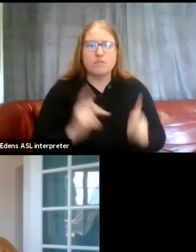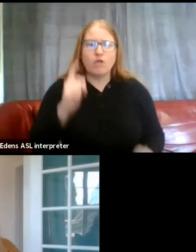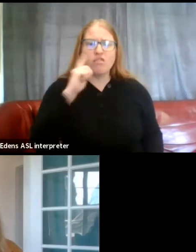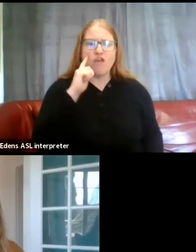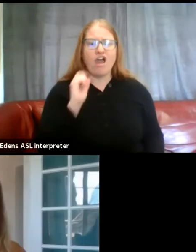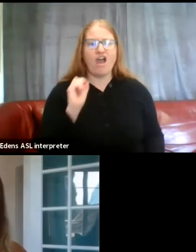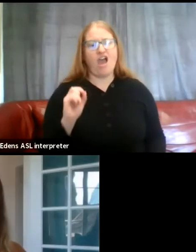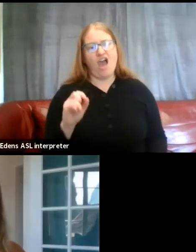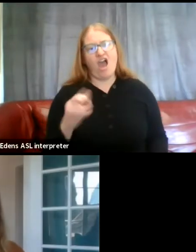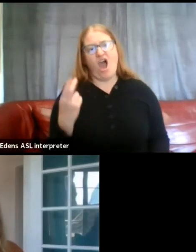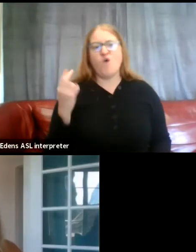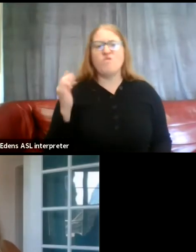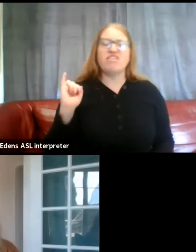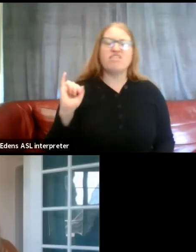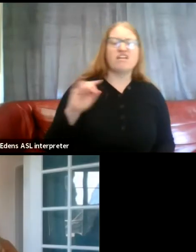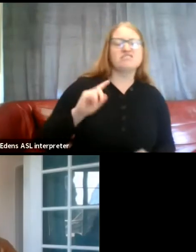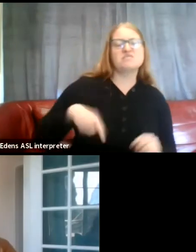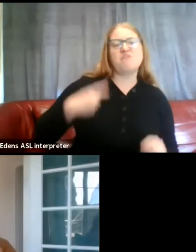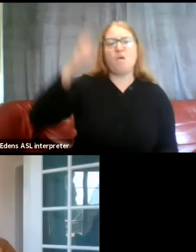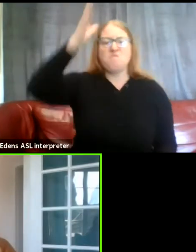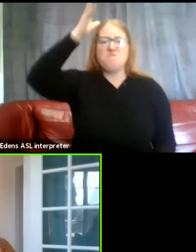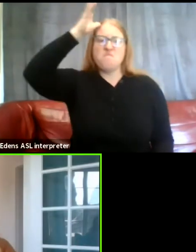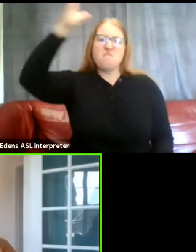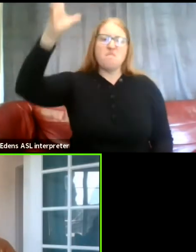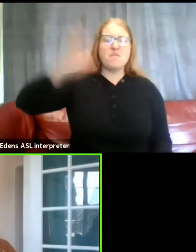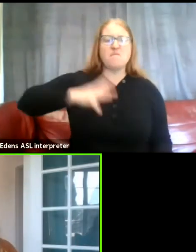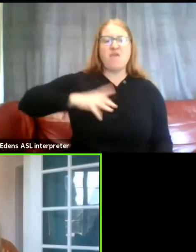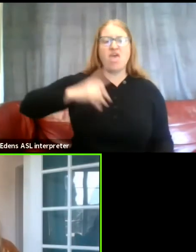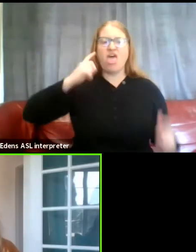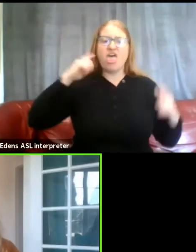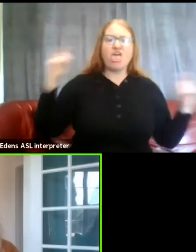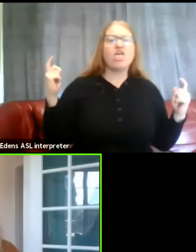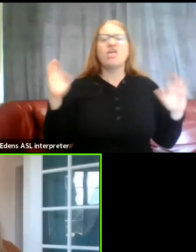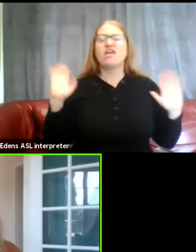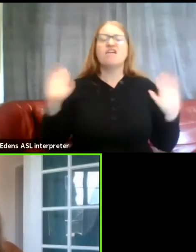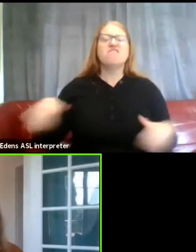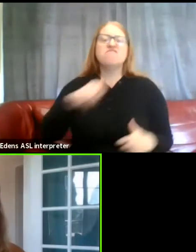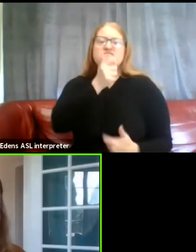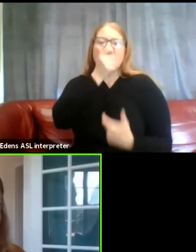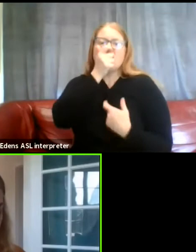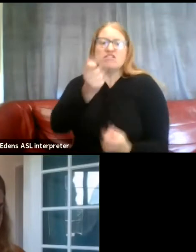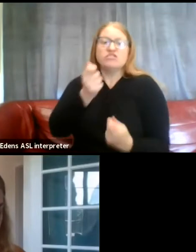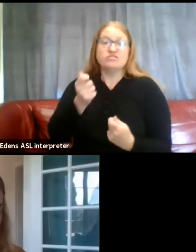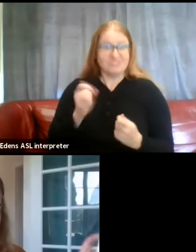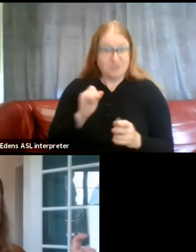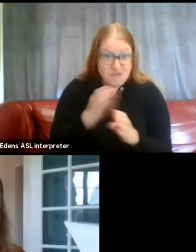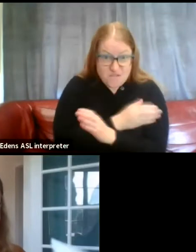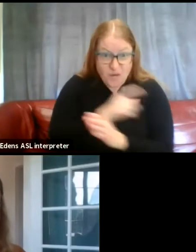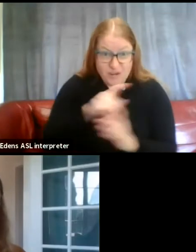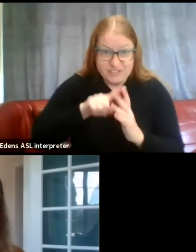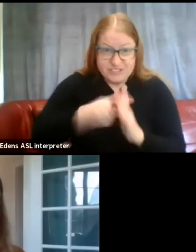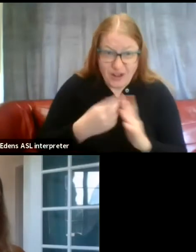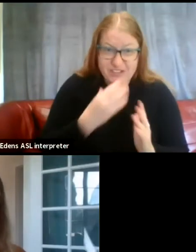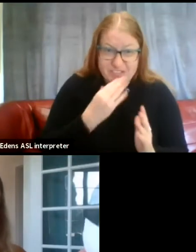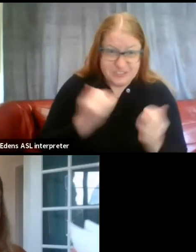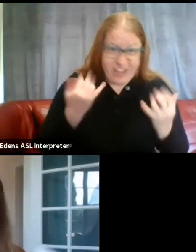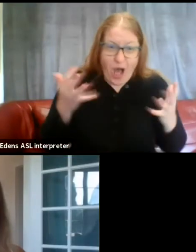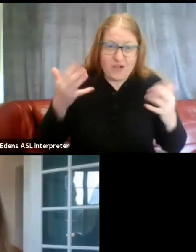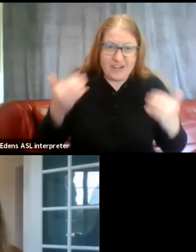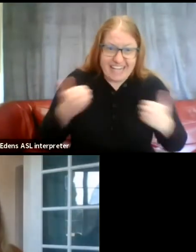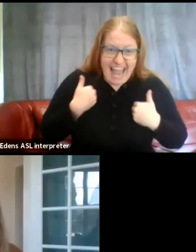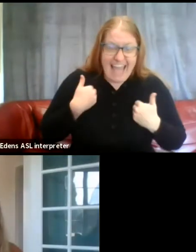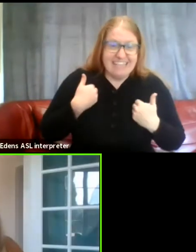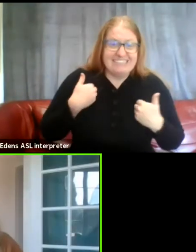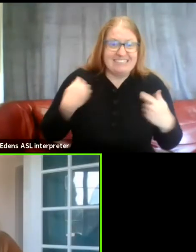is going to be a misogynist show. I'm not interested. Right. Right from that, even before you get to the Jewishness.